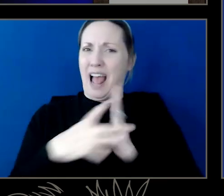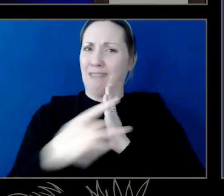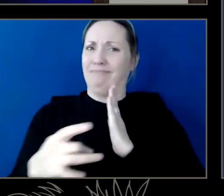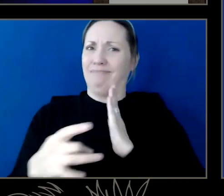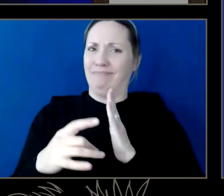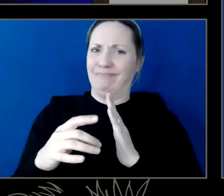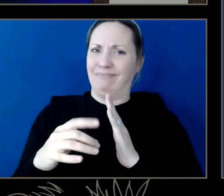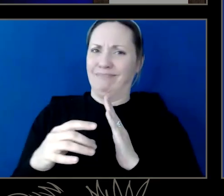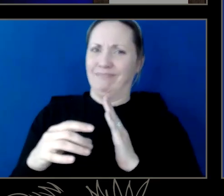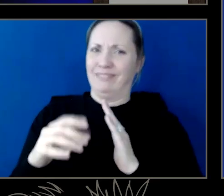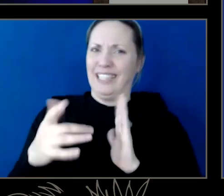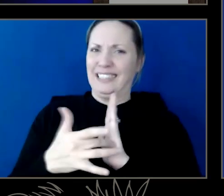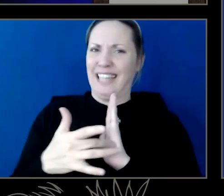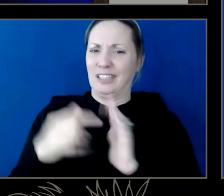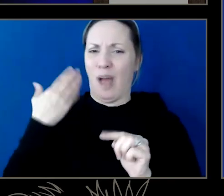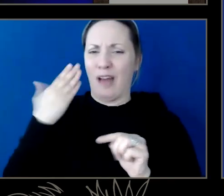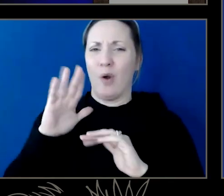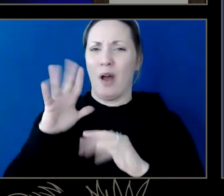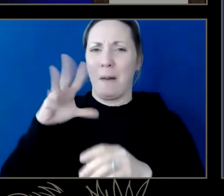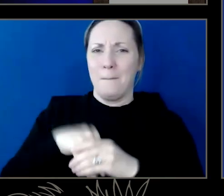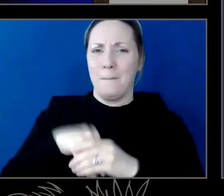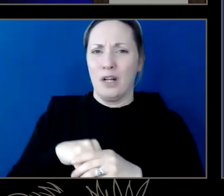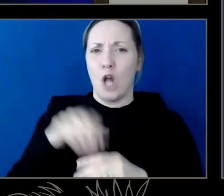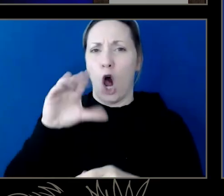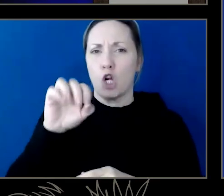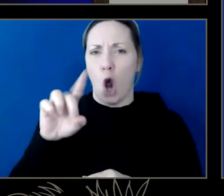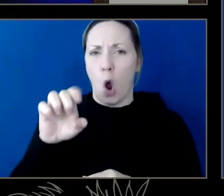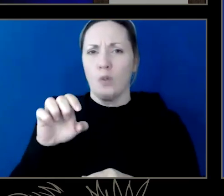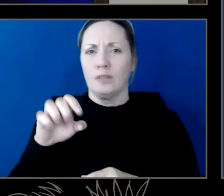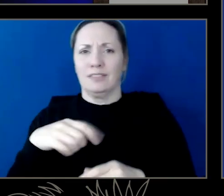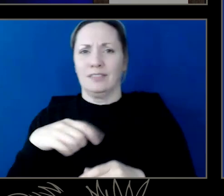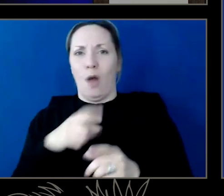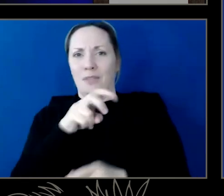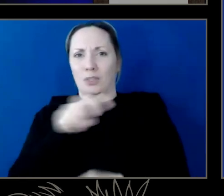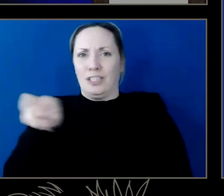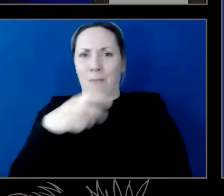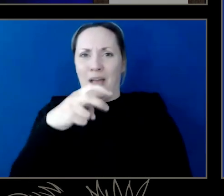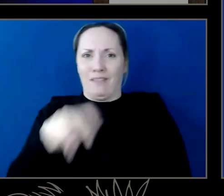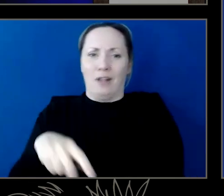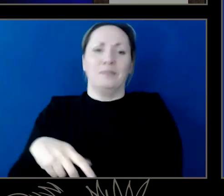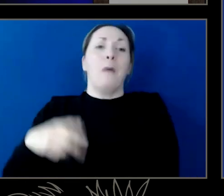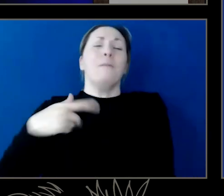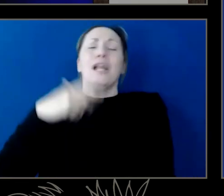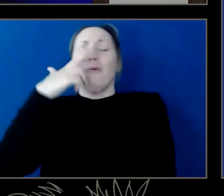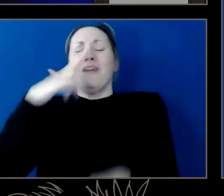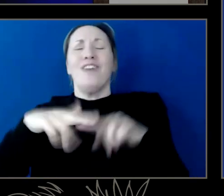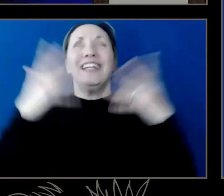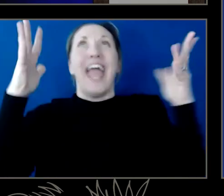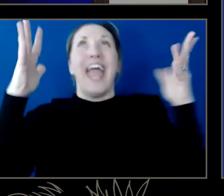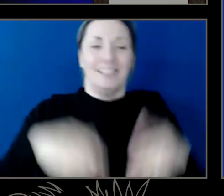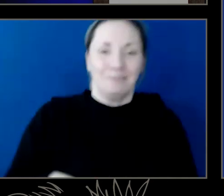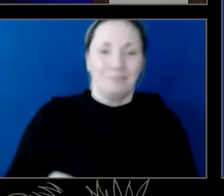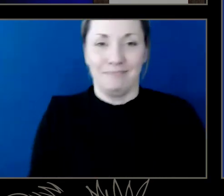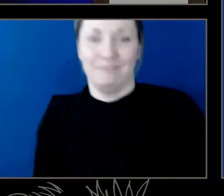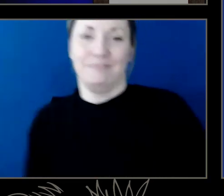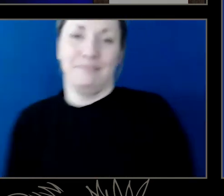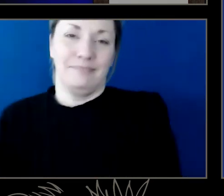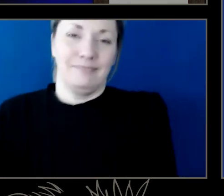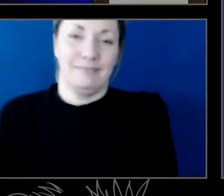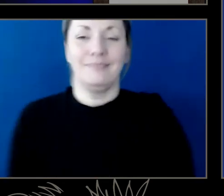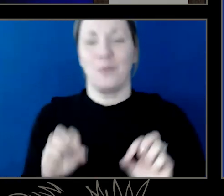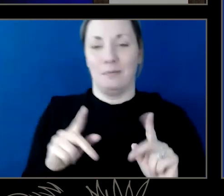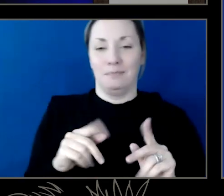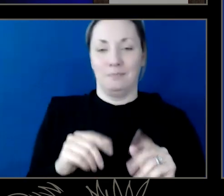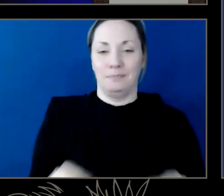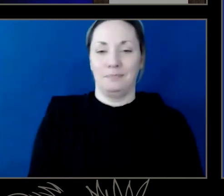code in my slides. So I will be linking to CodePen. I'll be switching back and forth. But it'll be fun, yay!